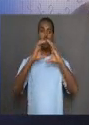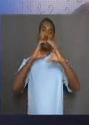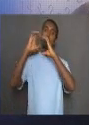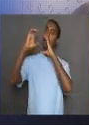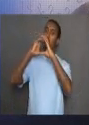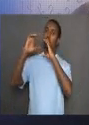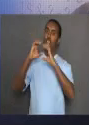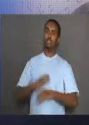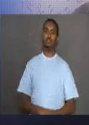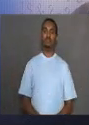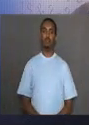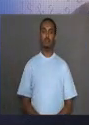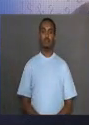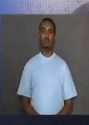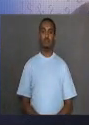communication.